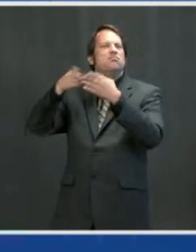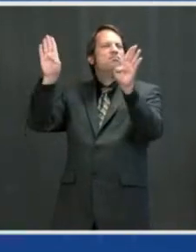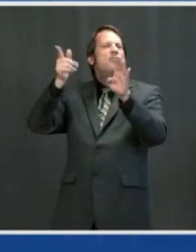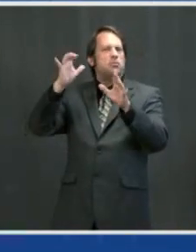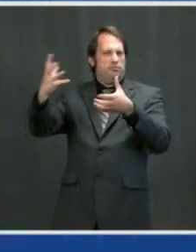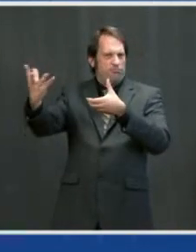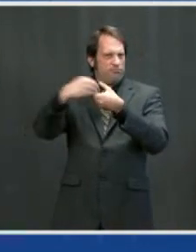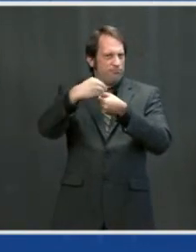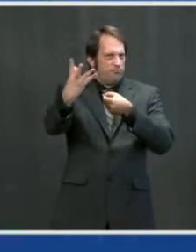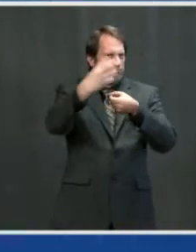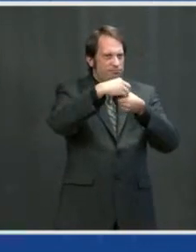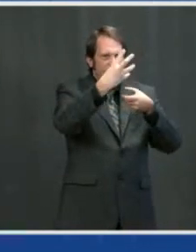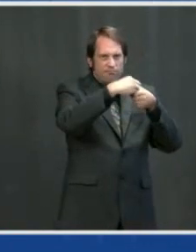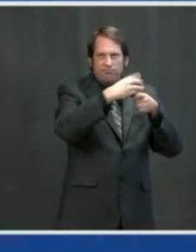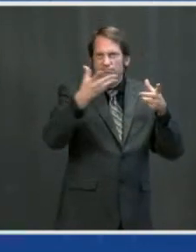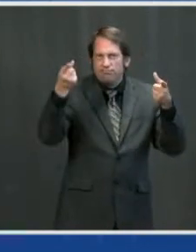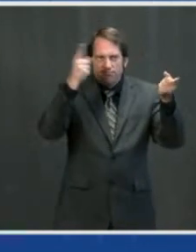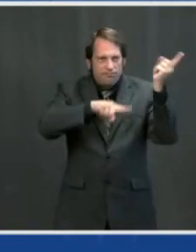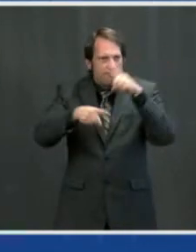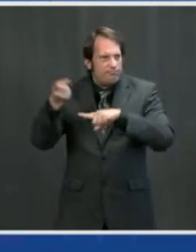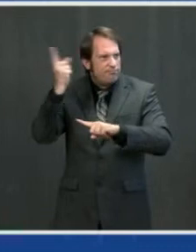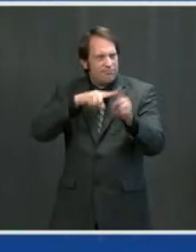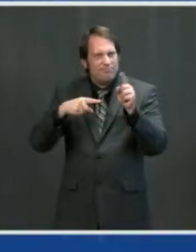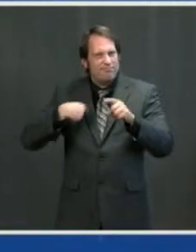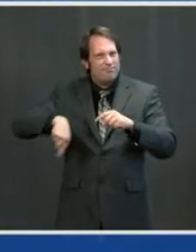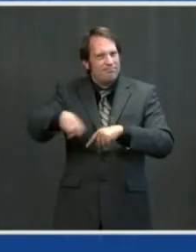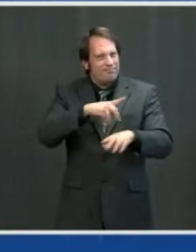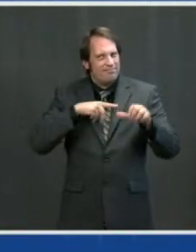continue. In order to ensure